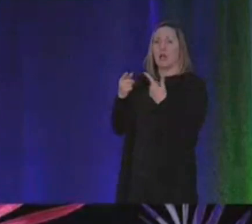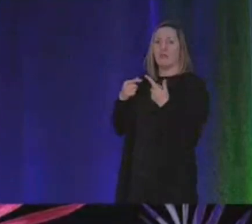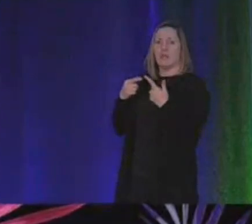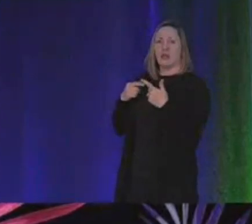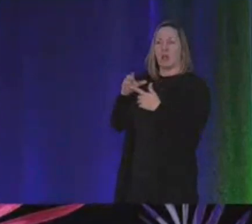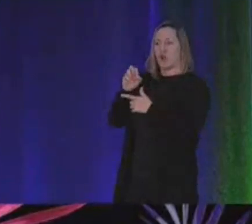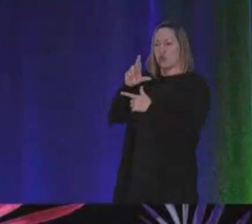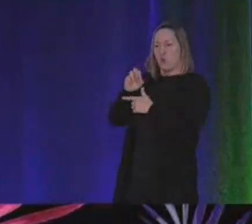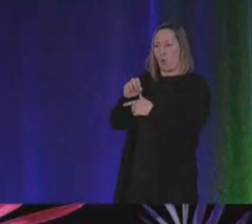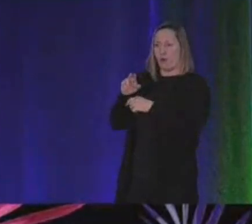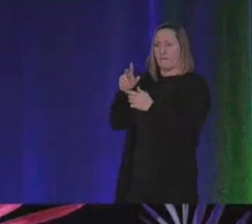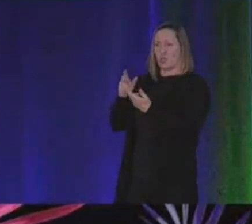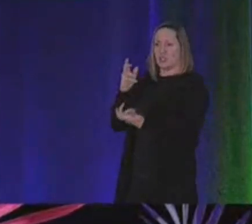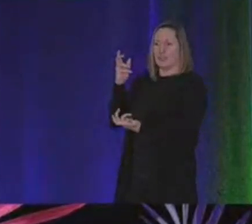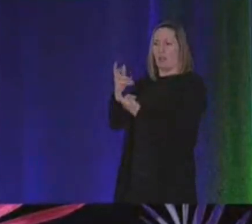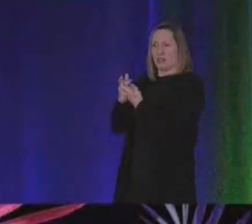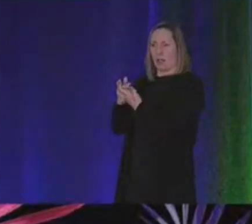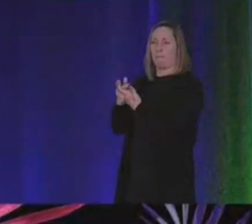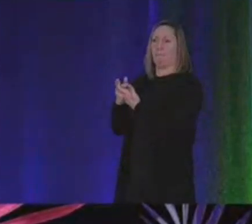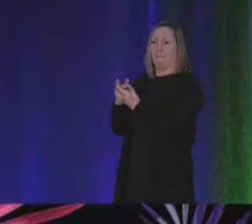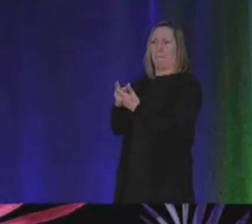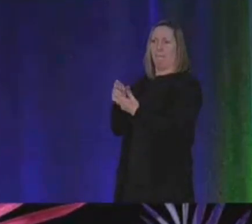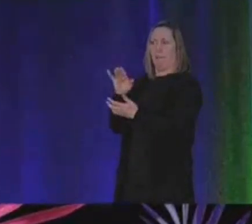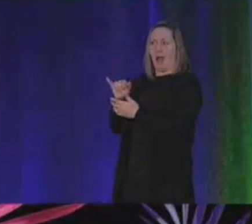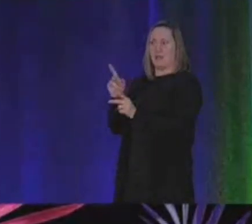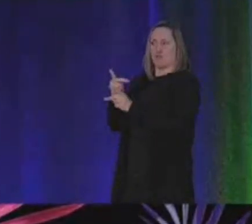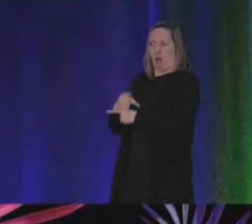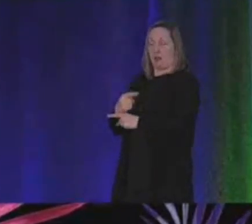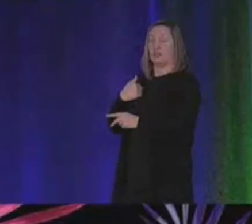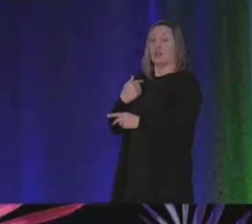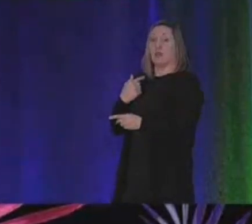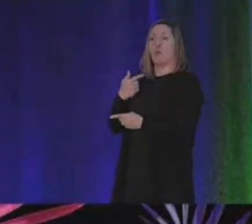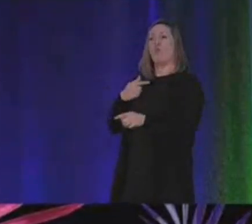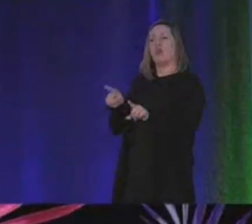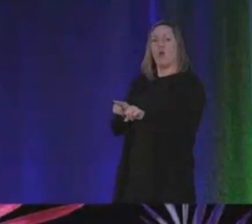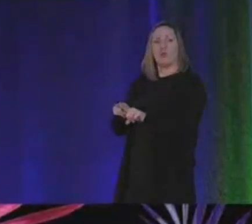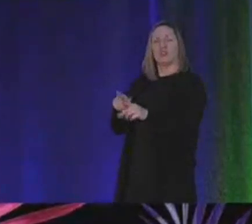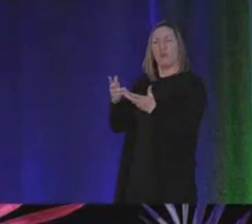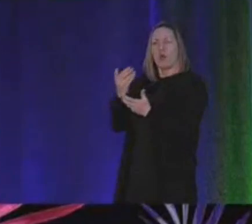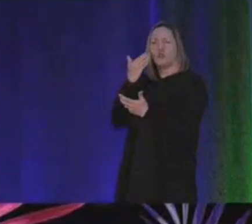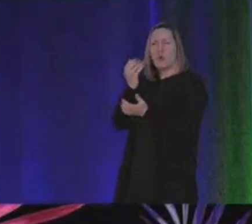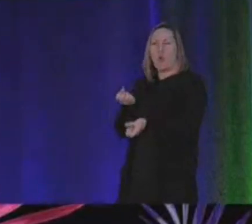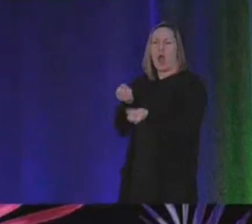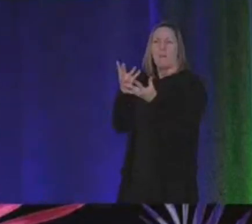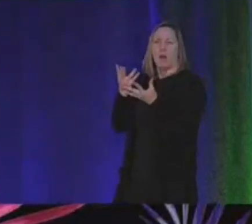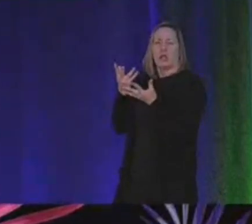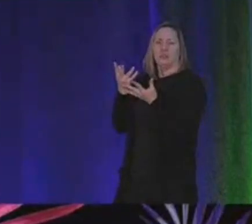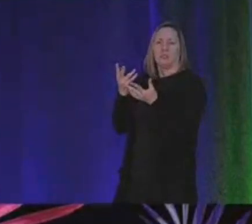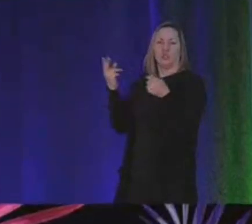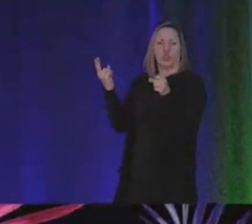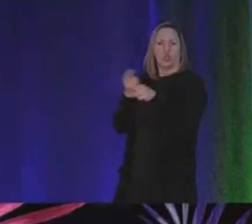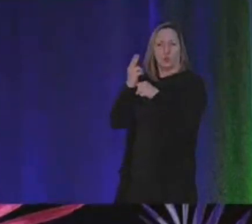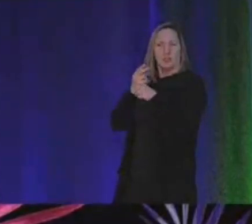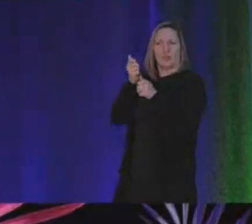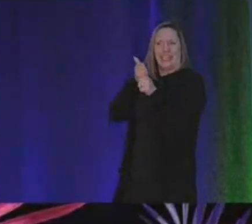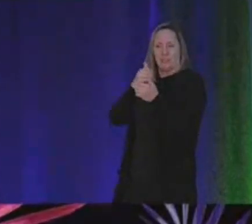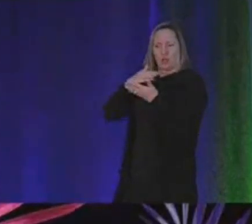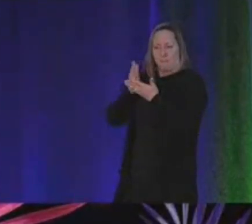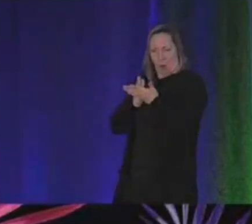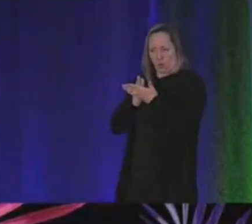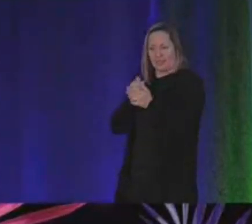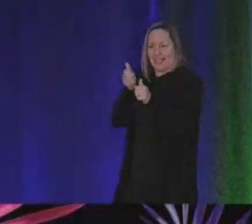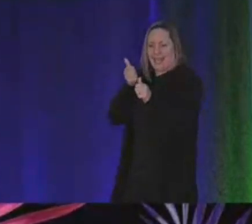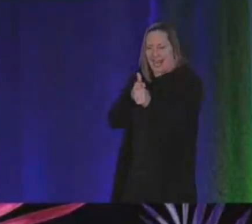versus custom adoption by project. So yeah, and we also needed to know the number of usage of the per components in each